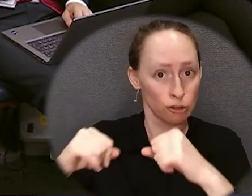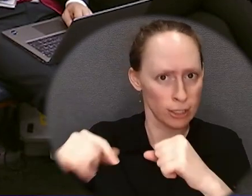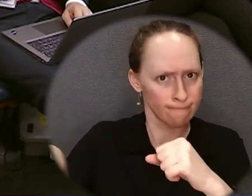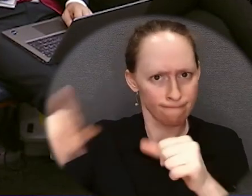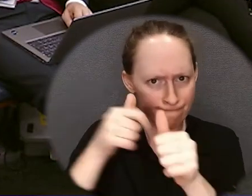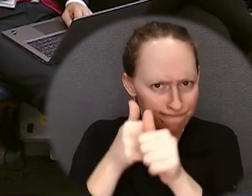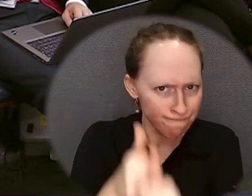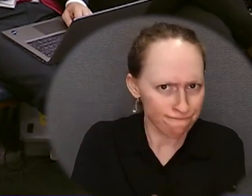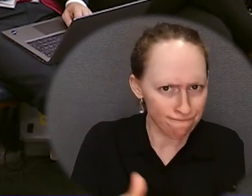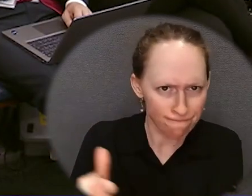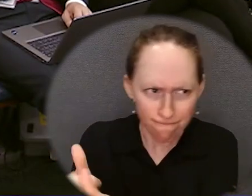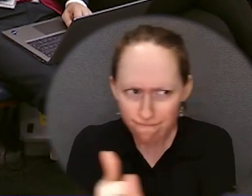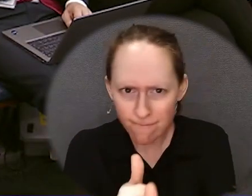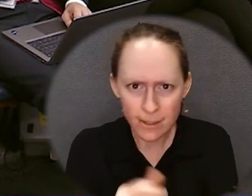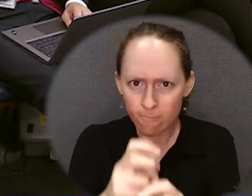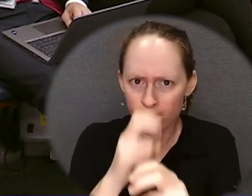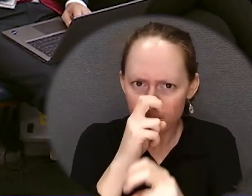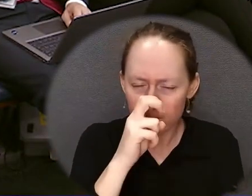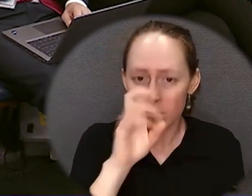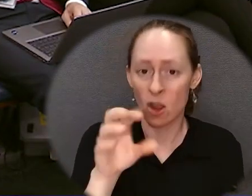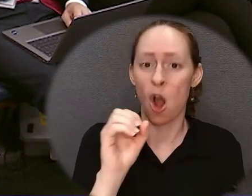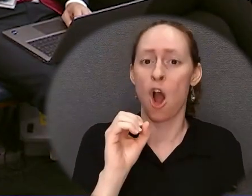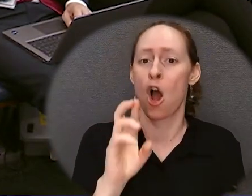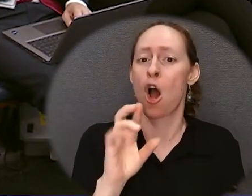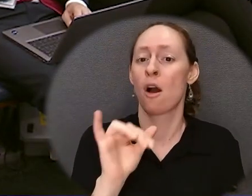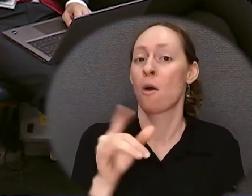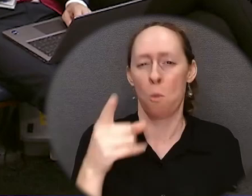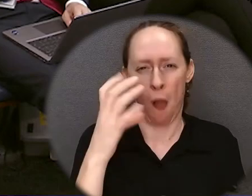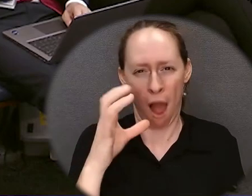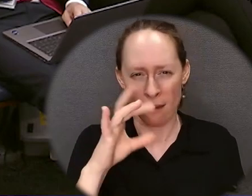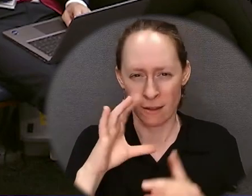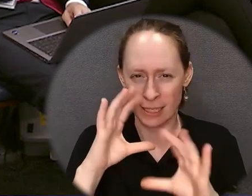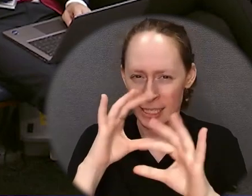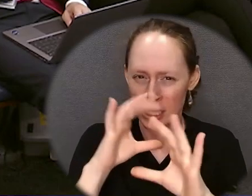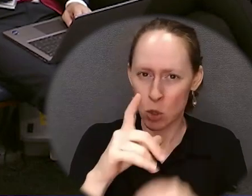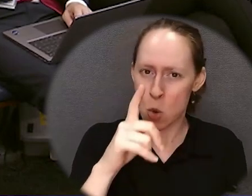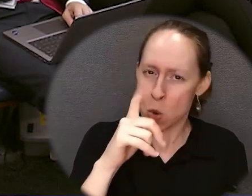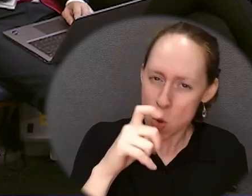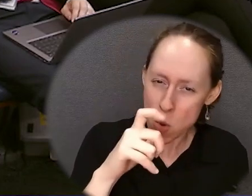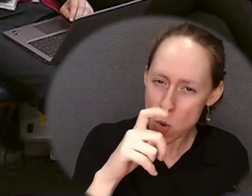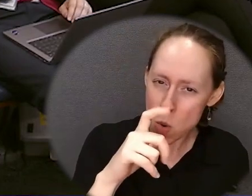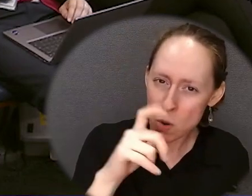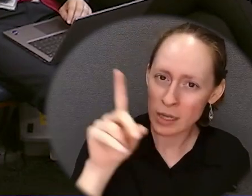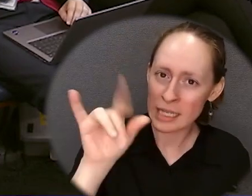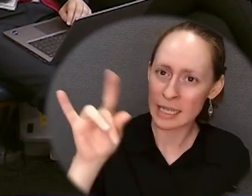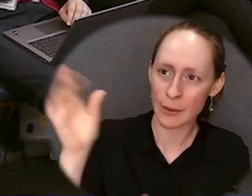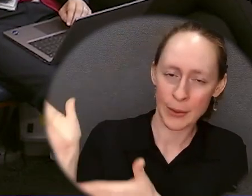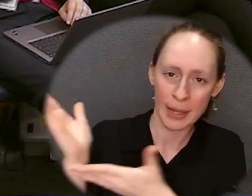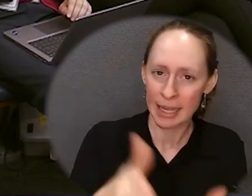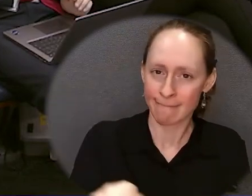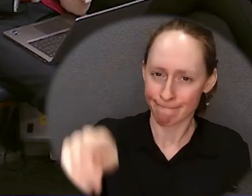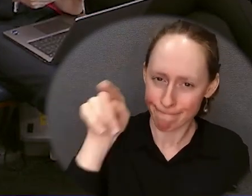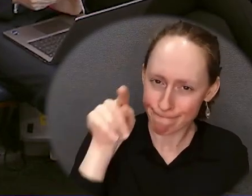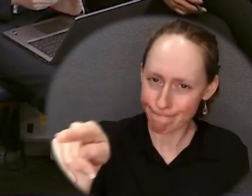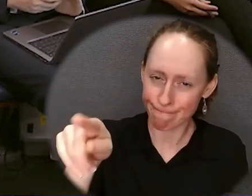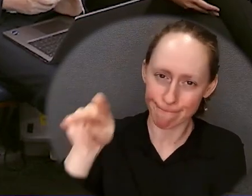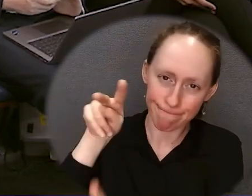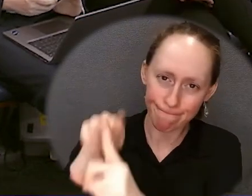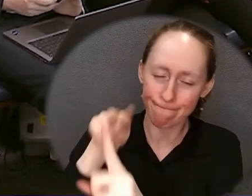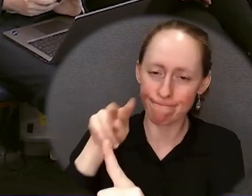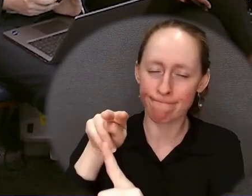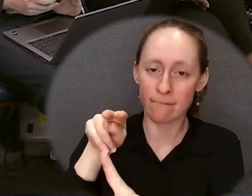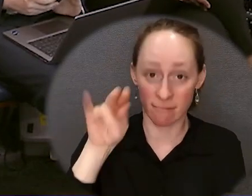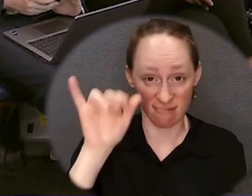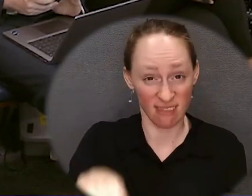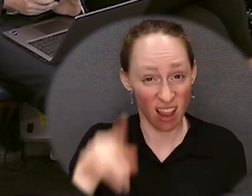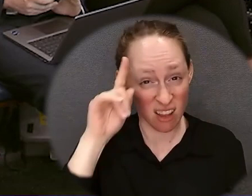or violated in this case, or is this with an eye towards potential criminal prosecution of an individual who's bringing a banned substance into the West Wing,